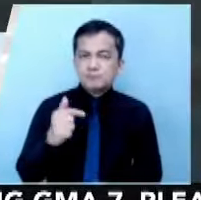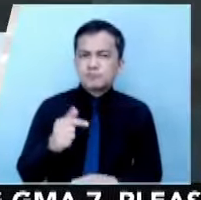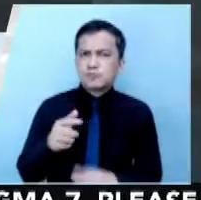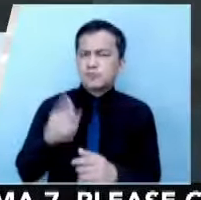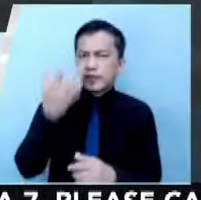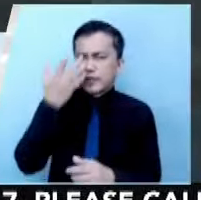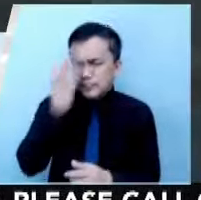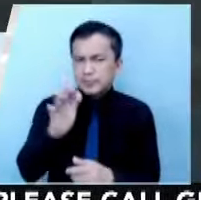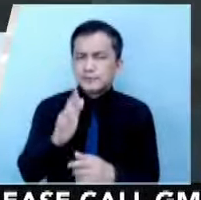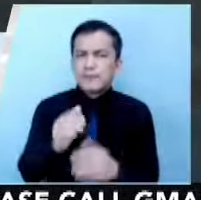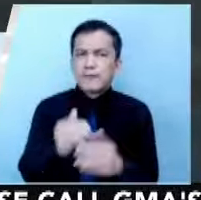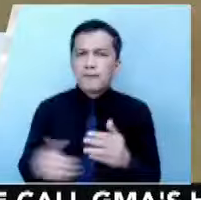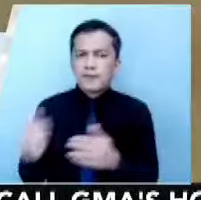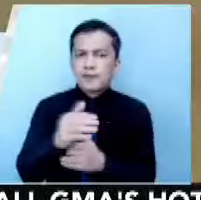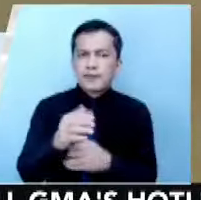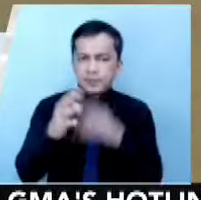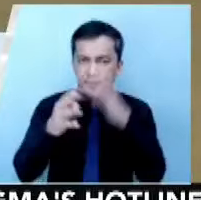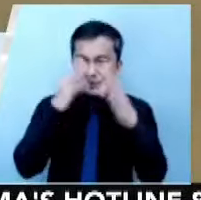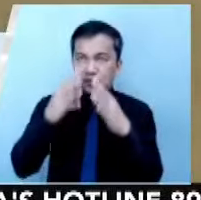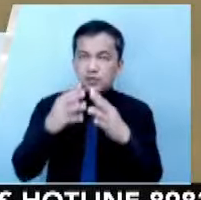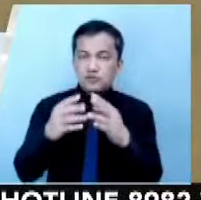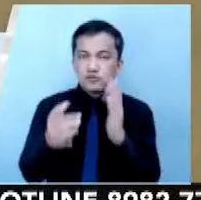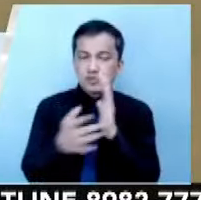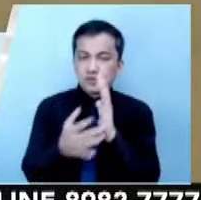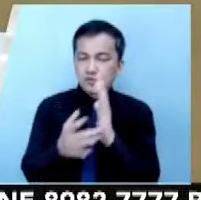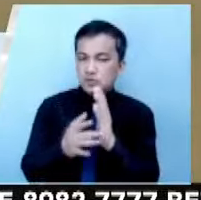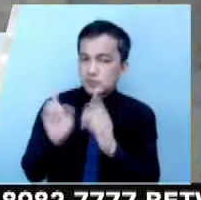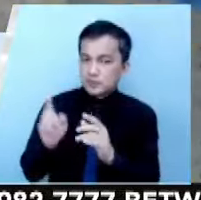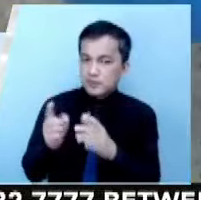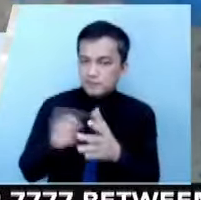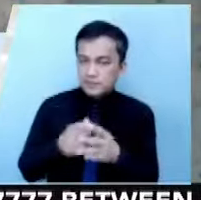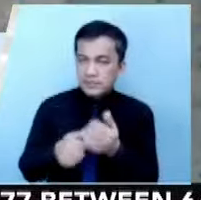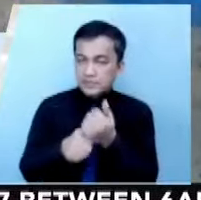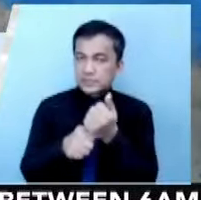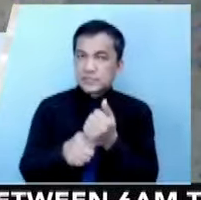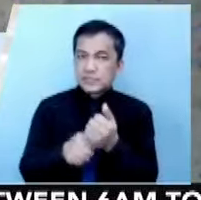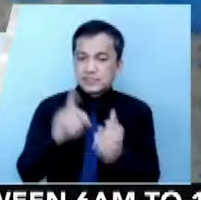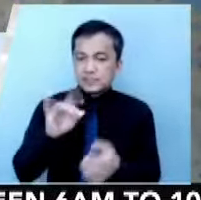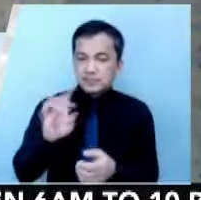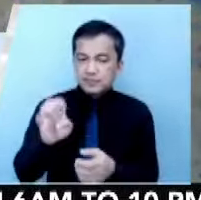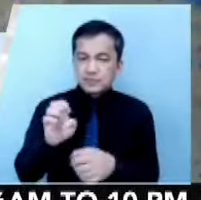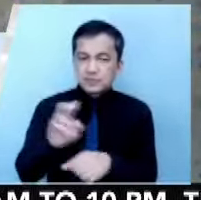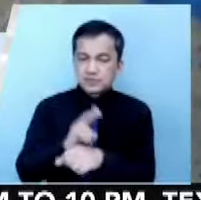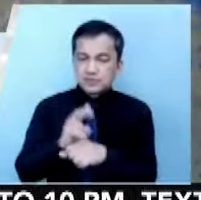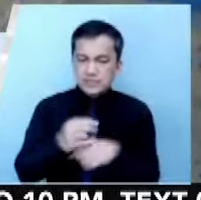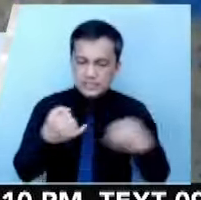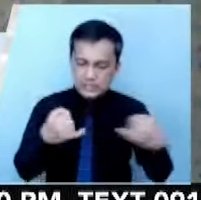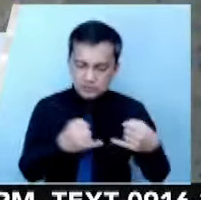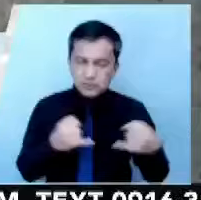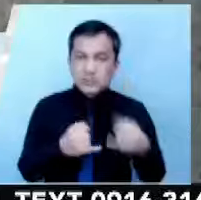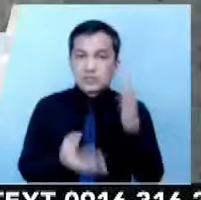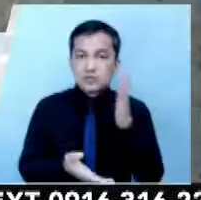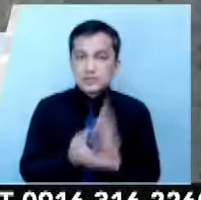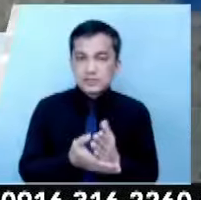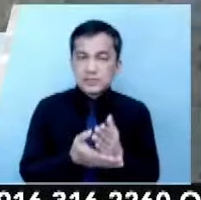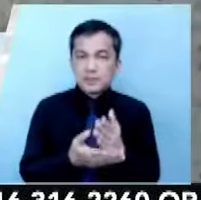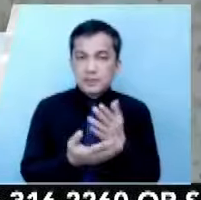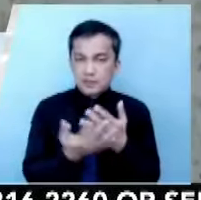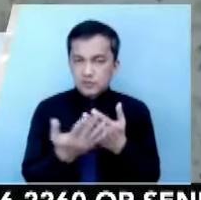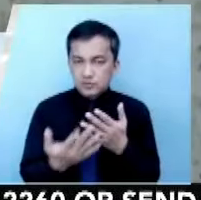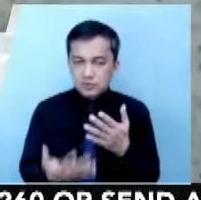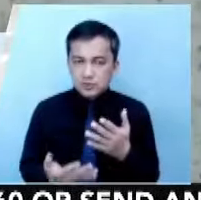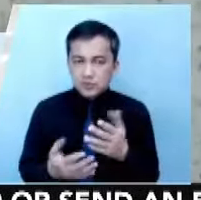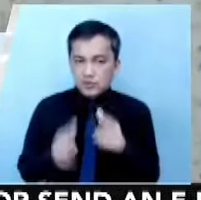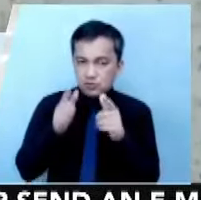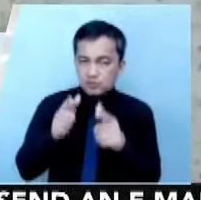new hemostat technology. Isang first aid device na ginagamit sa injuries para tumigil ang pagdugo. Looks like brown sugar.